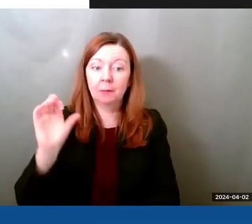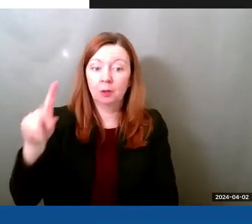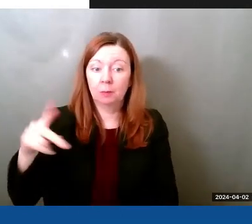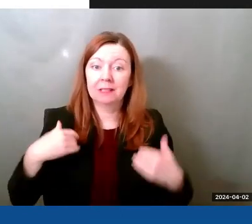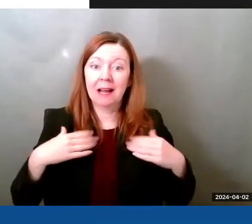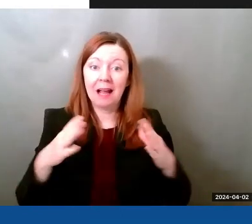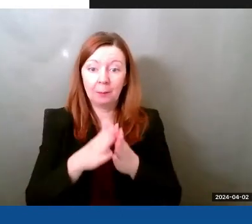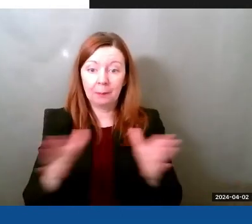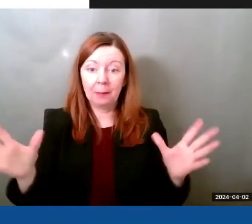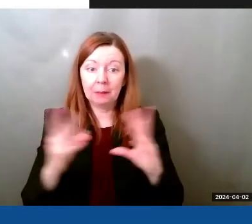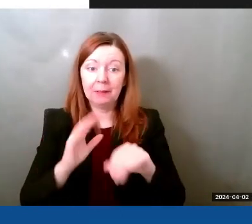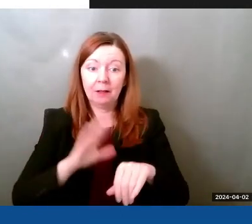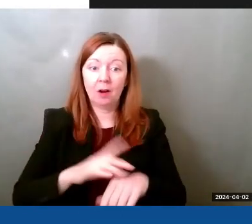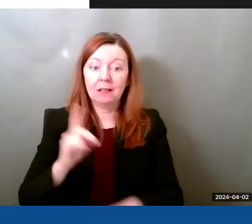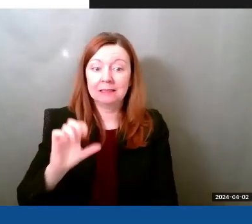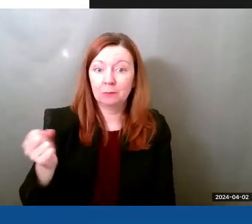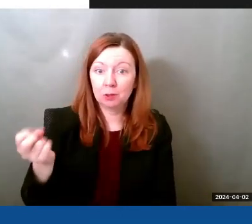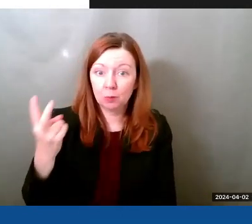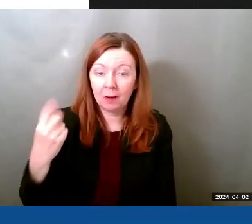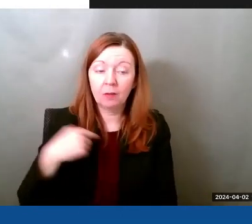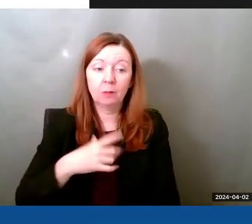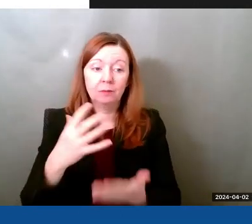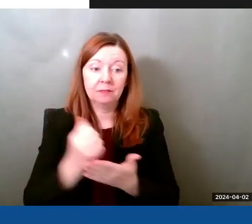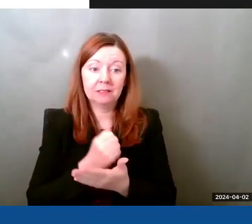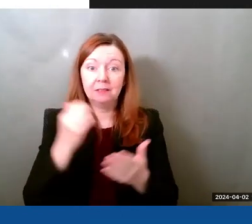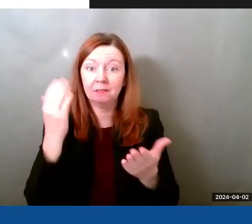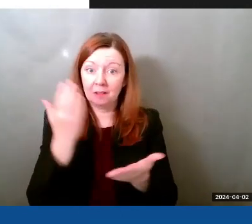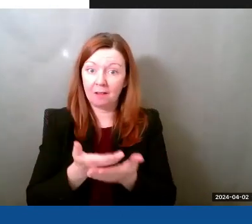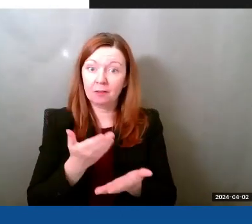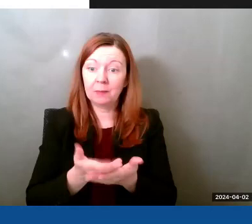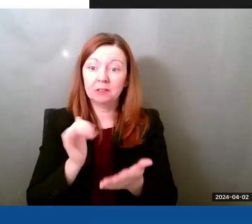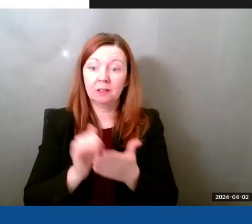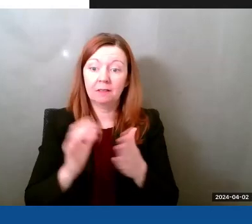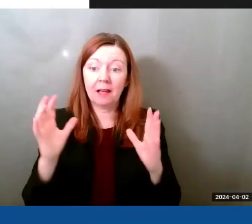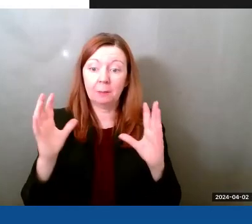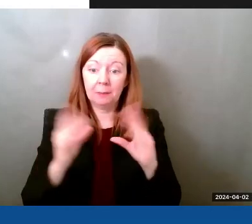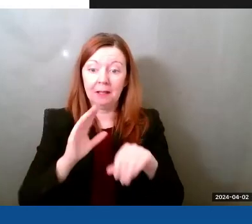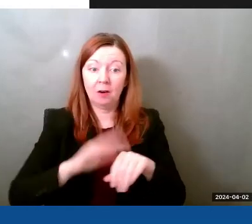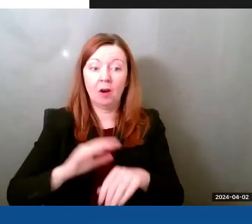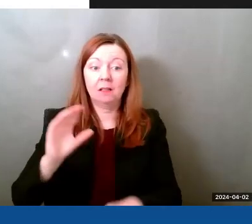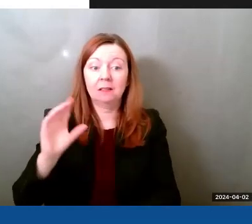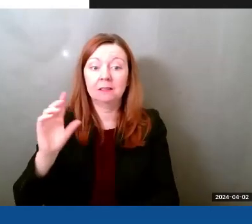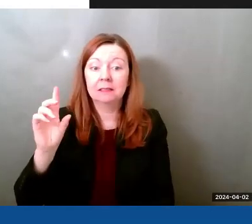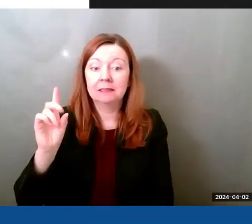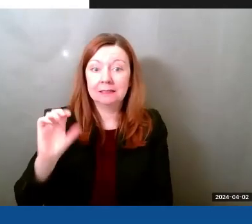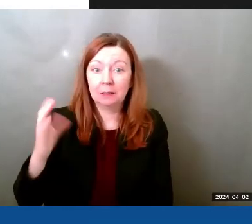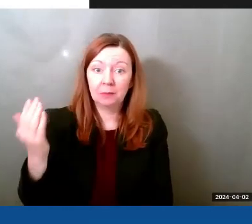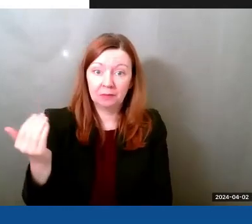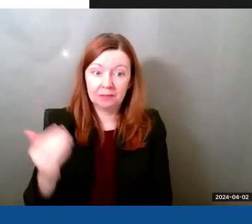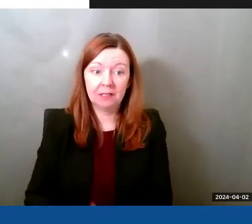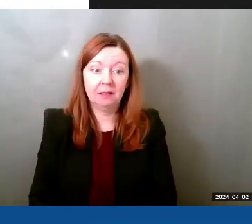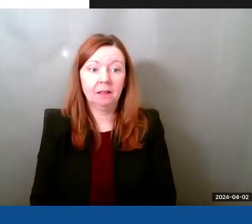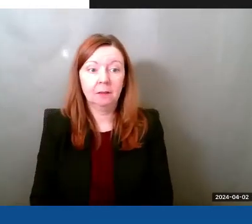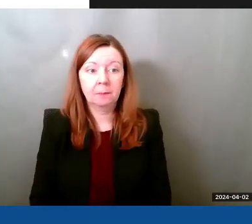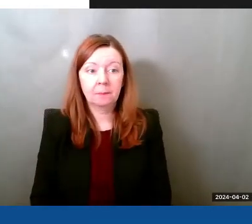12th. CDR staff received confirmation of this meeting on December 15th. Next slide.